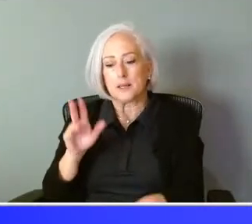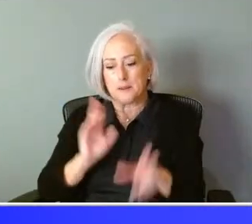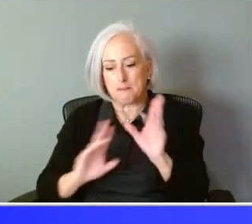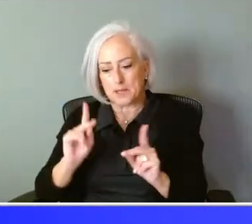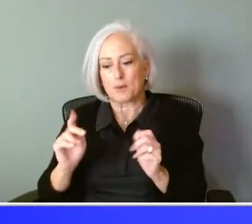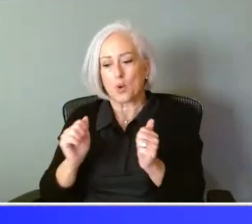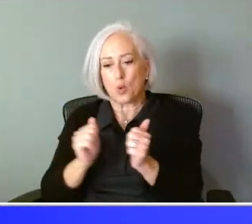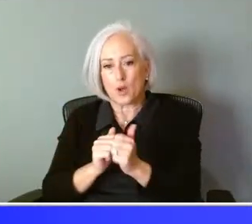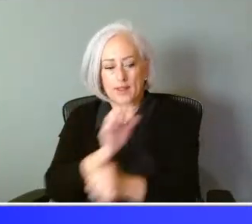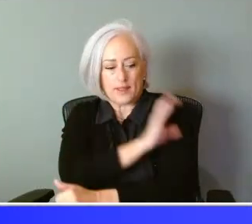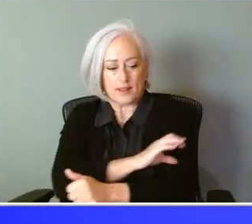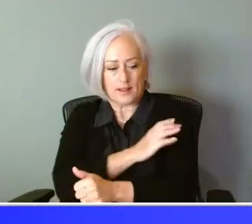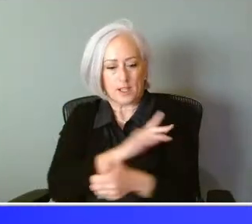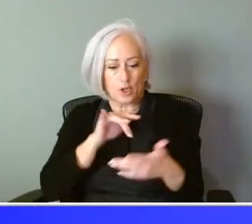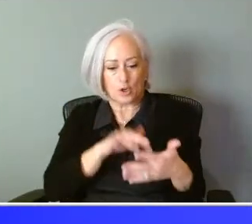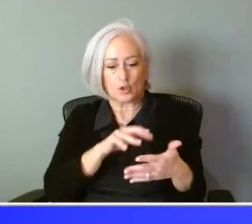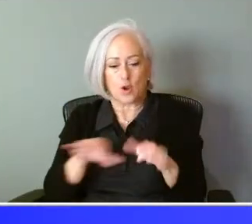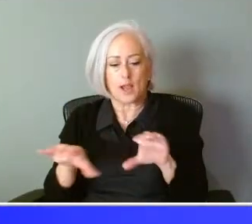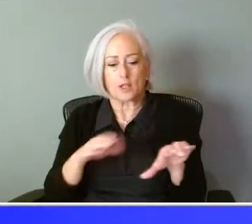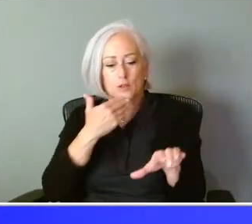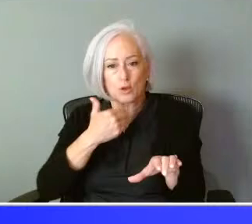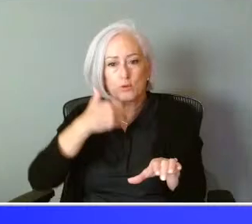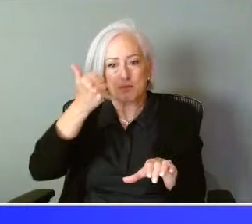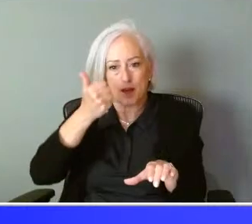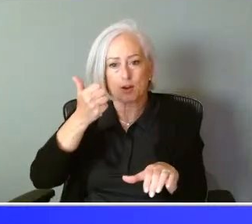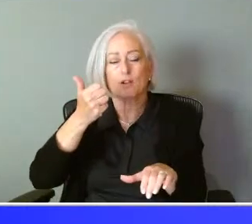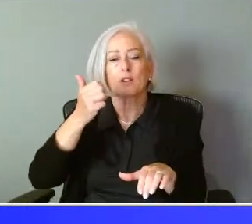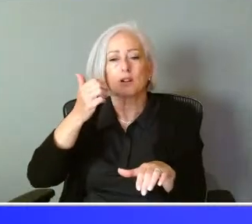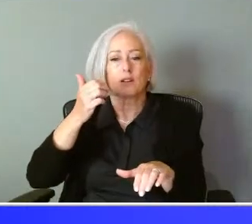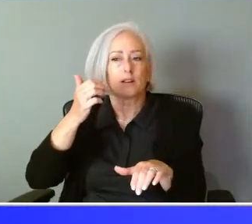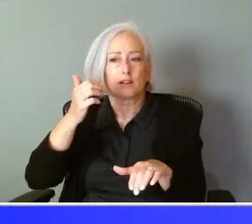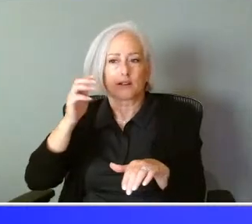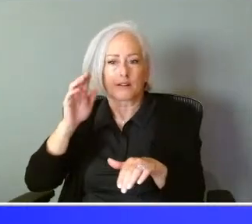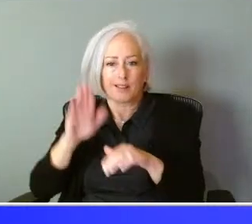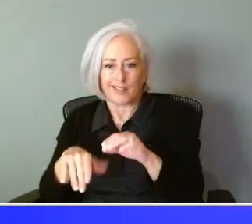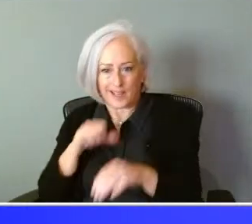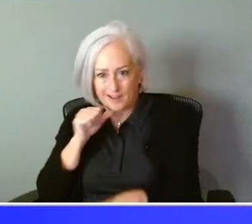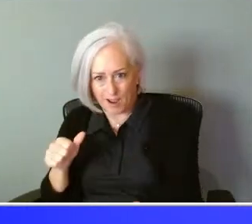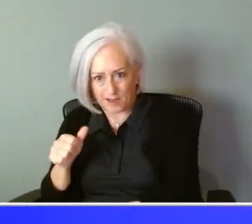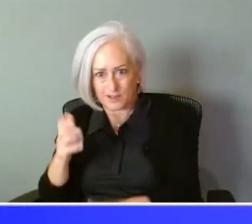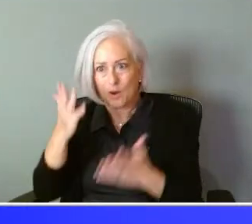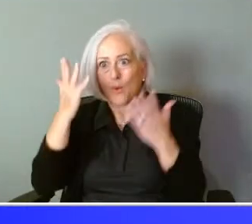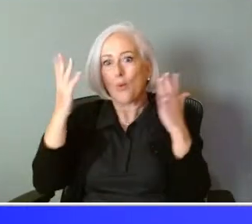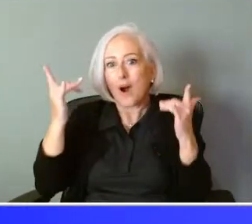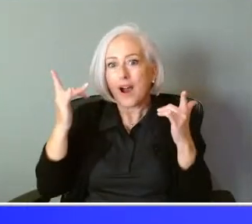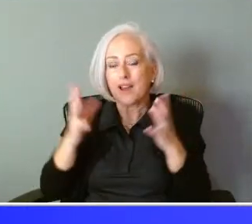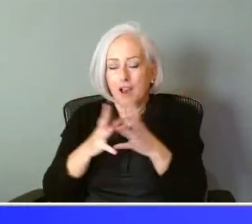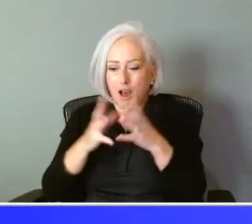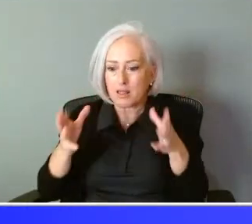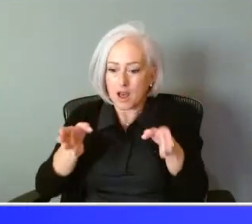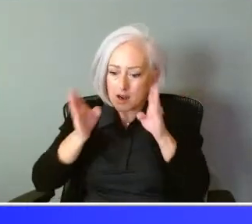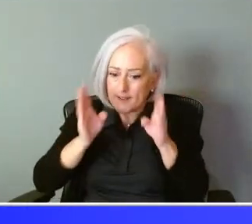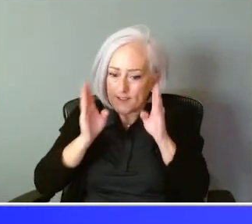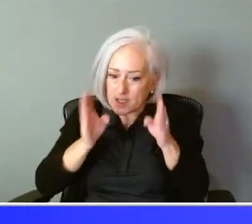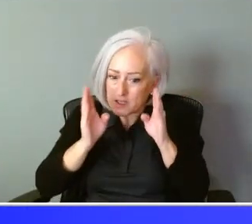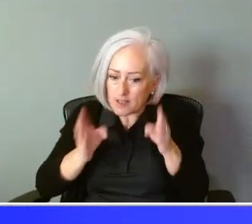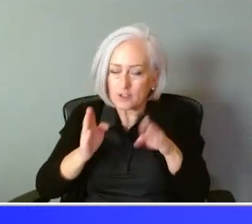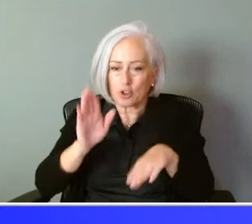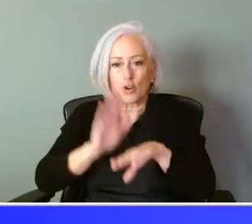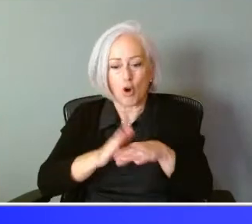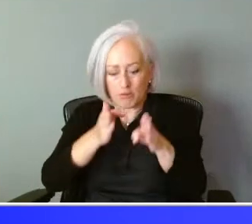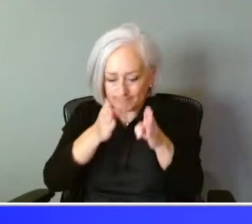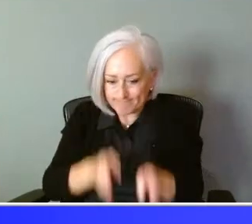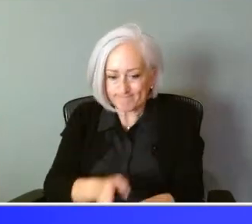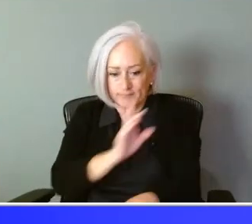those that are not, simply because of all of the attention that those patients get in the strict